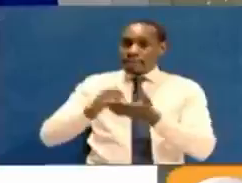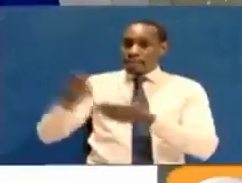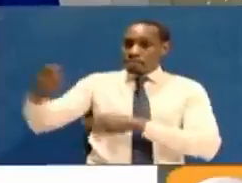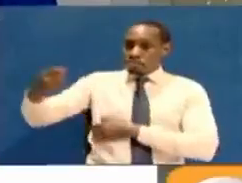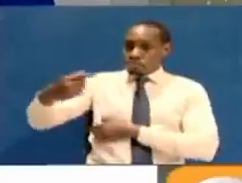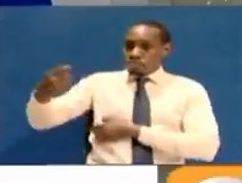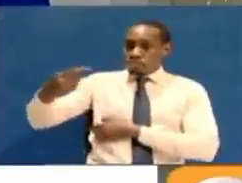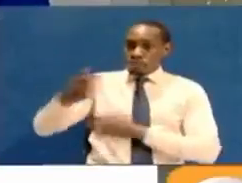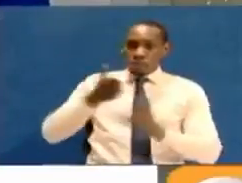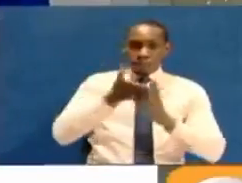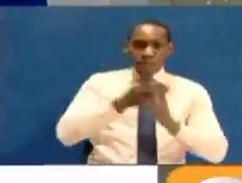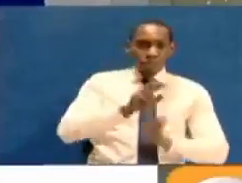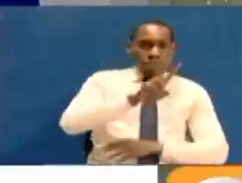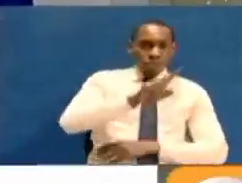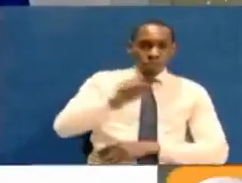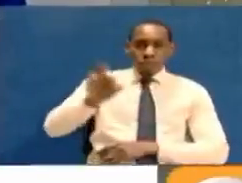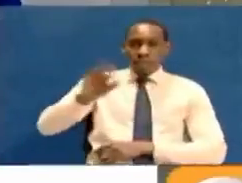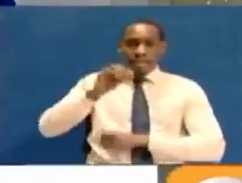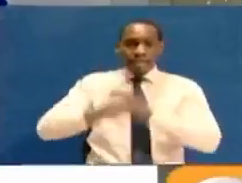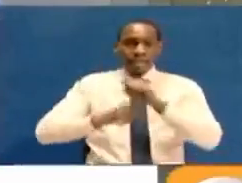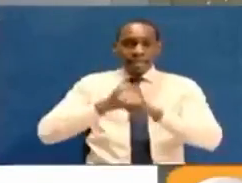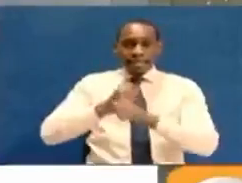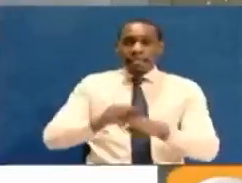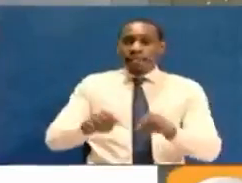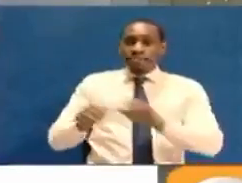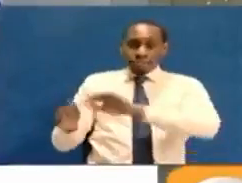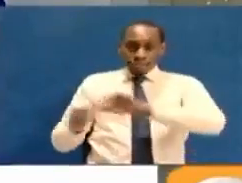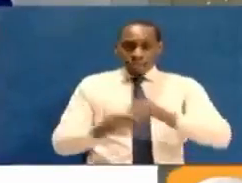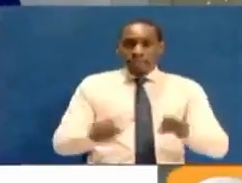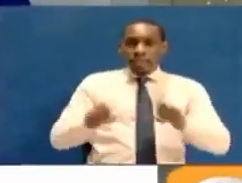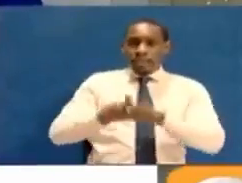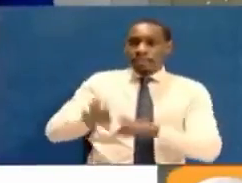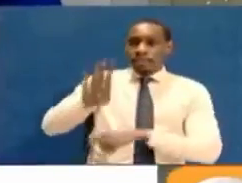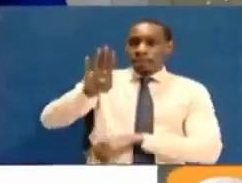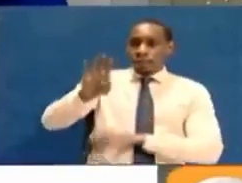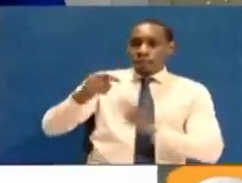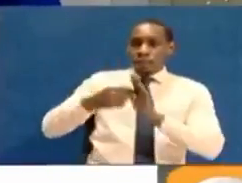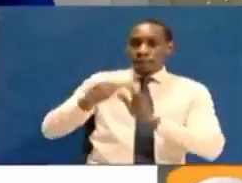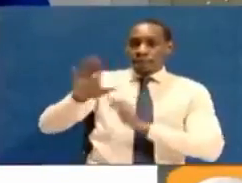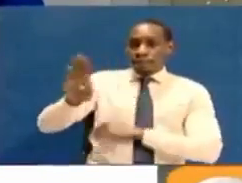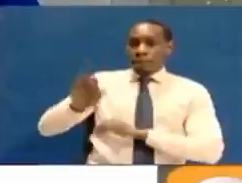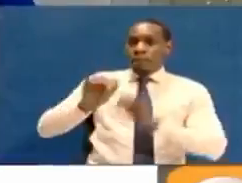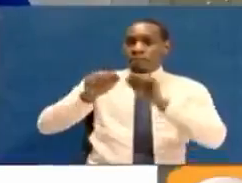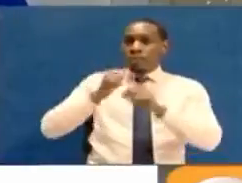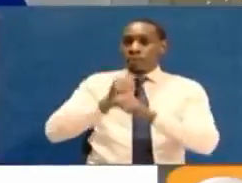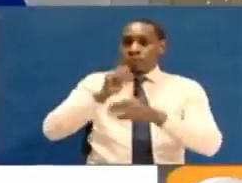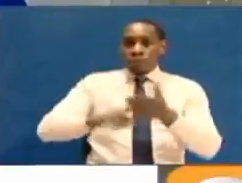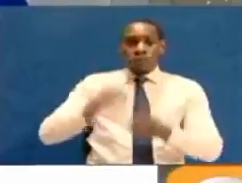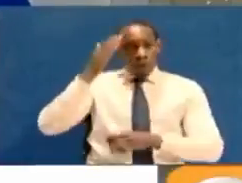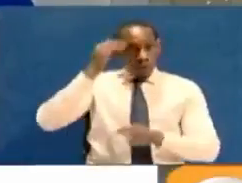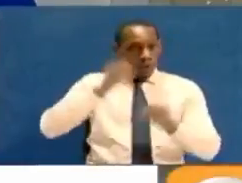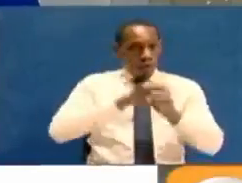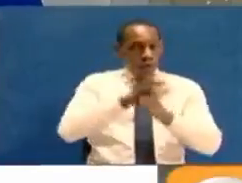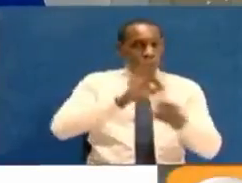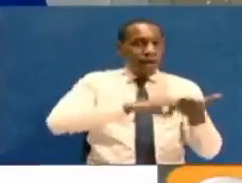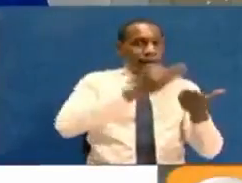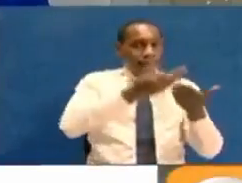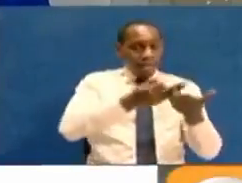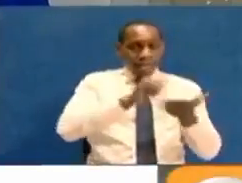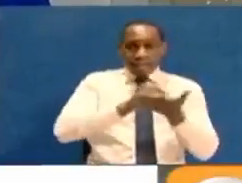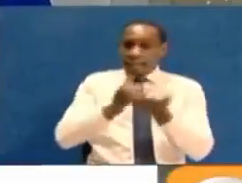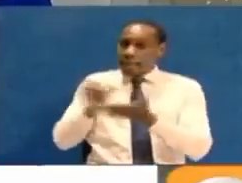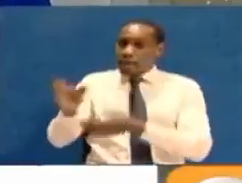between 2 to 3 years. What would this 4.5 billion shillings do? Just to give you some context, you know, the COVID-19 fund, well, they set